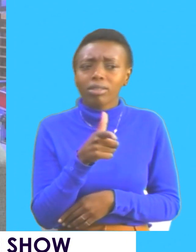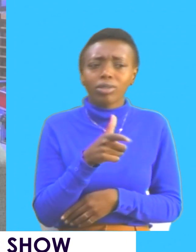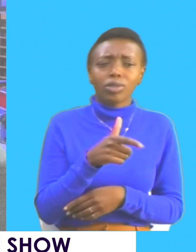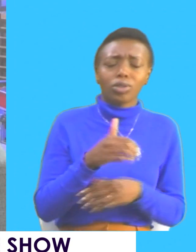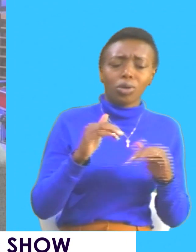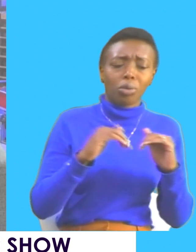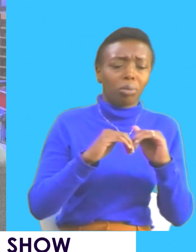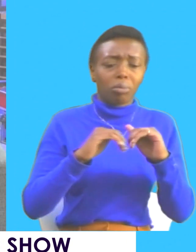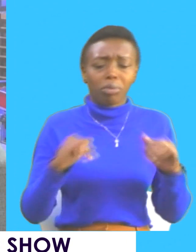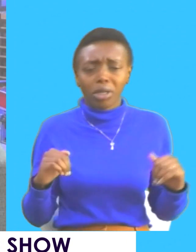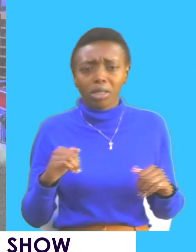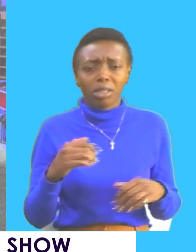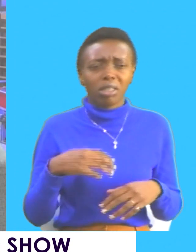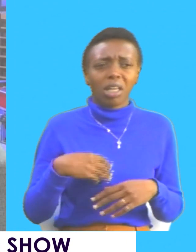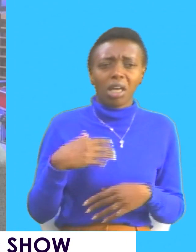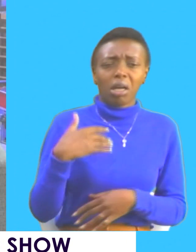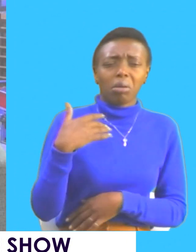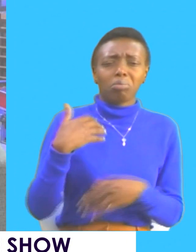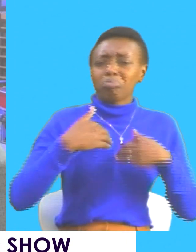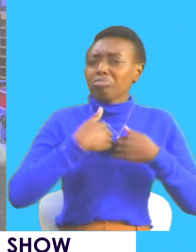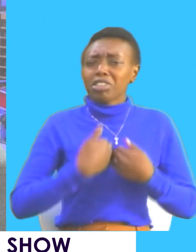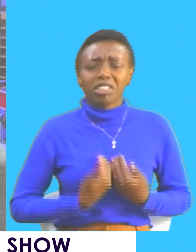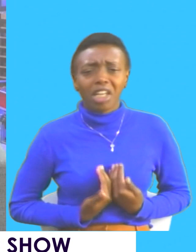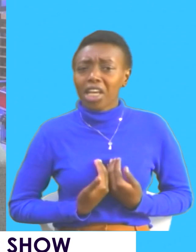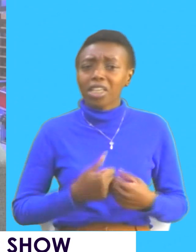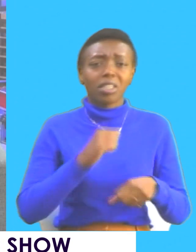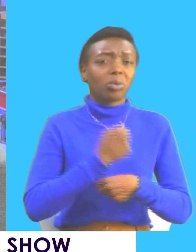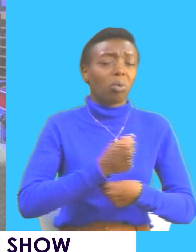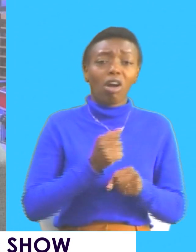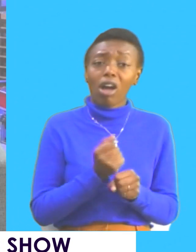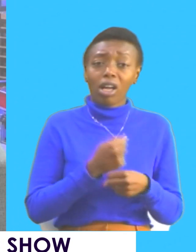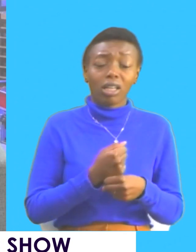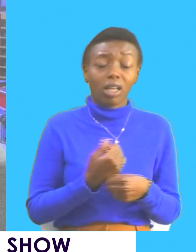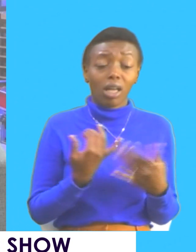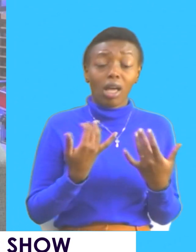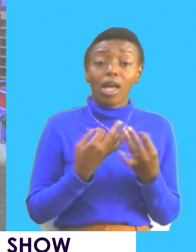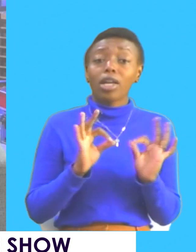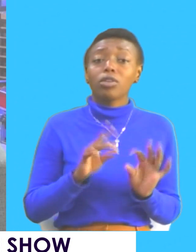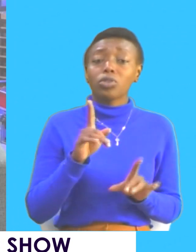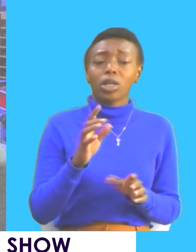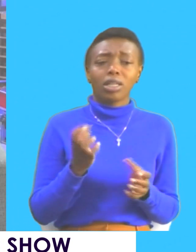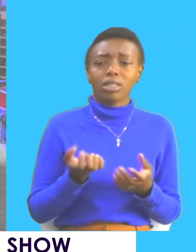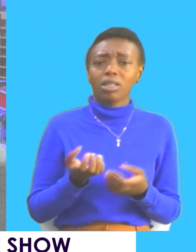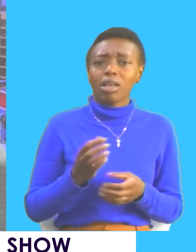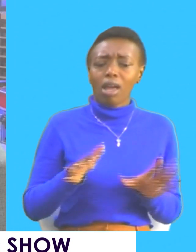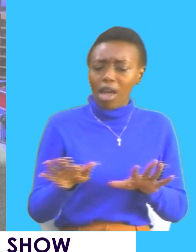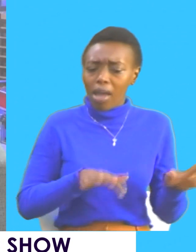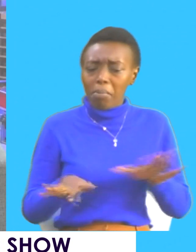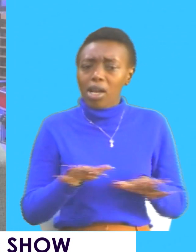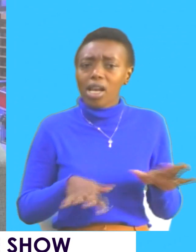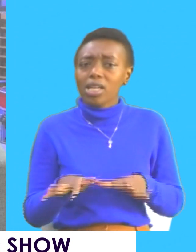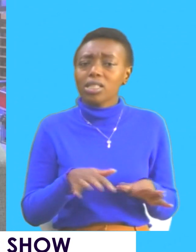their jobs, so bored with what they're doing. If you're in such kind of environment, get yourself